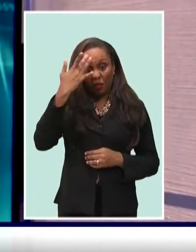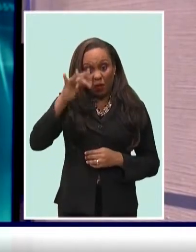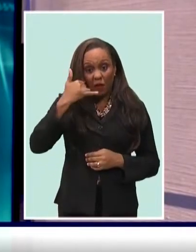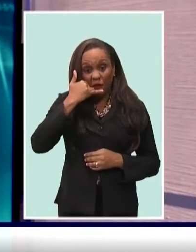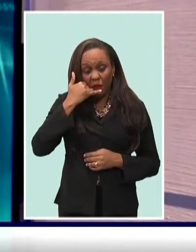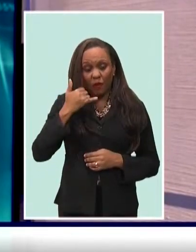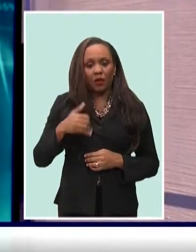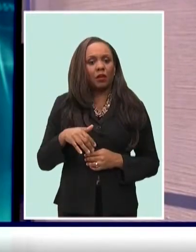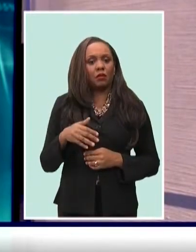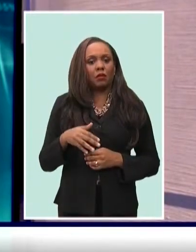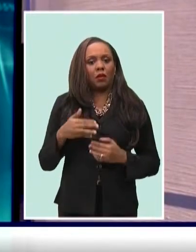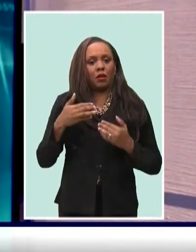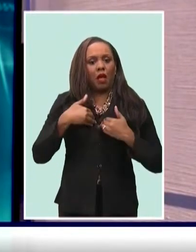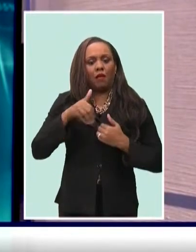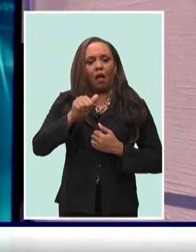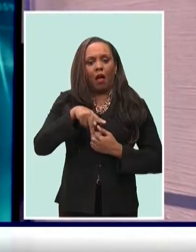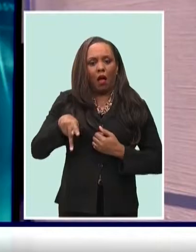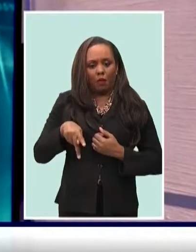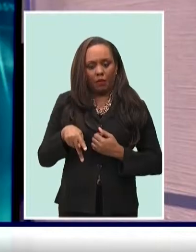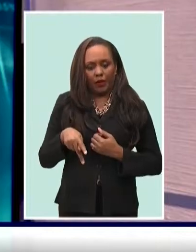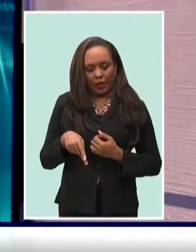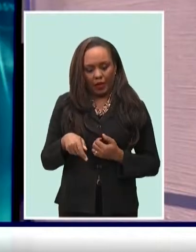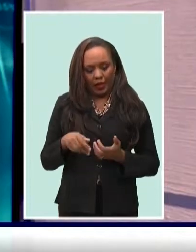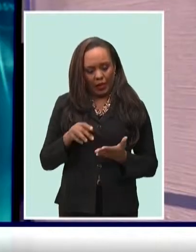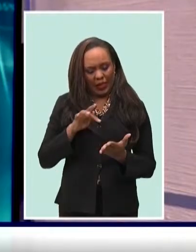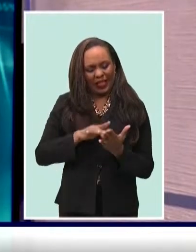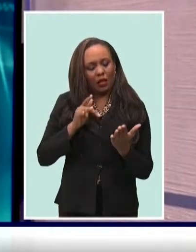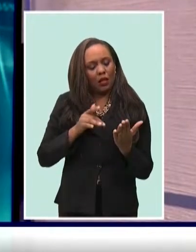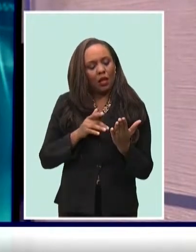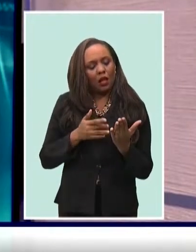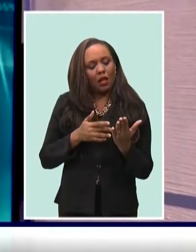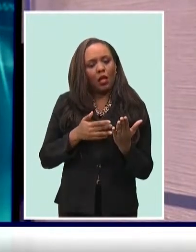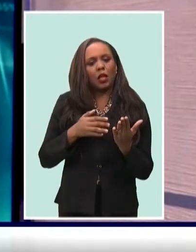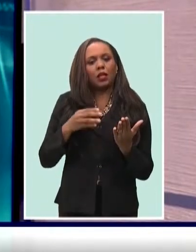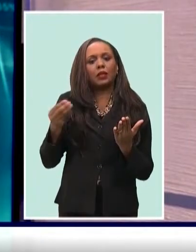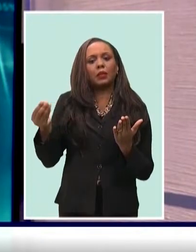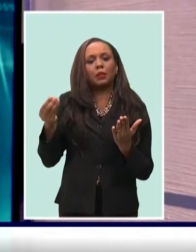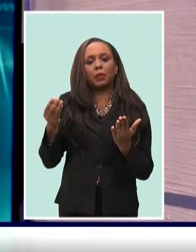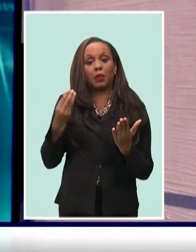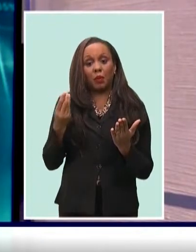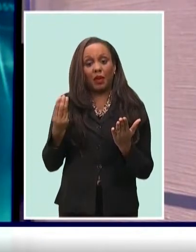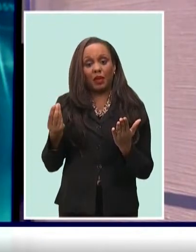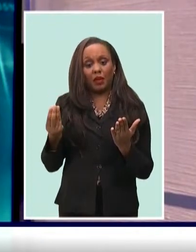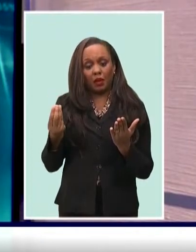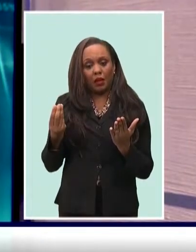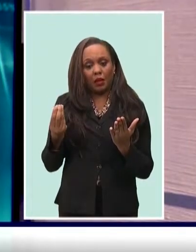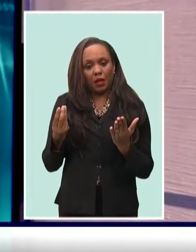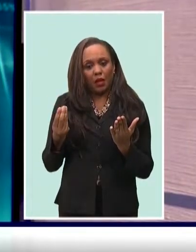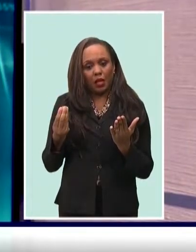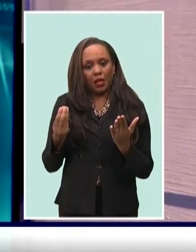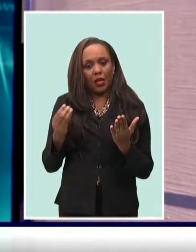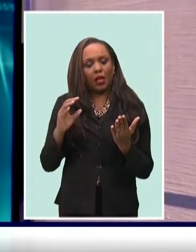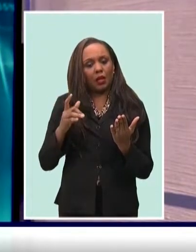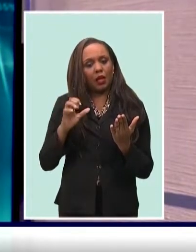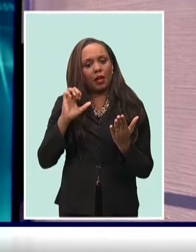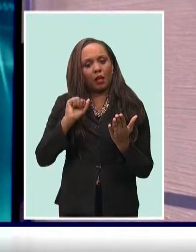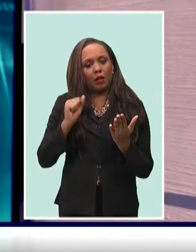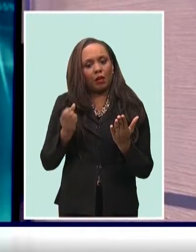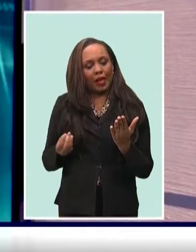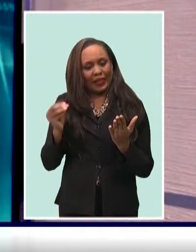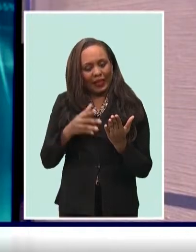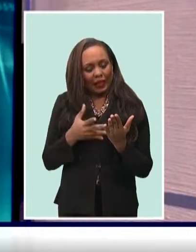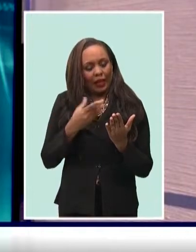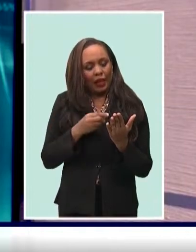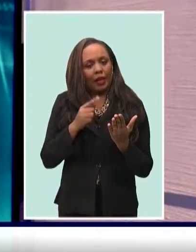smartphones. Chief Executive Officer Senator Rawdon Adams says the response has been fantastic since they launched back in December